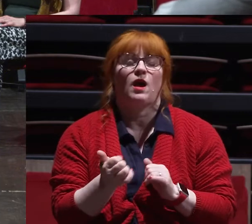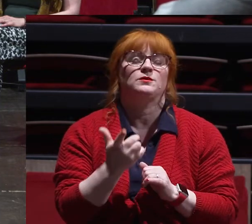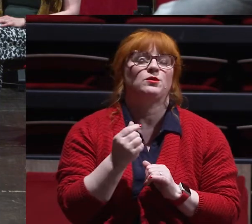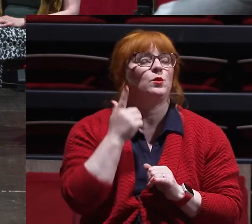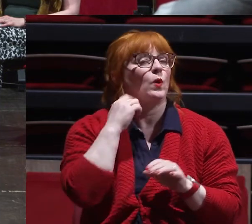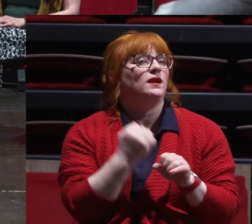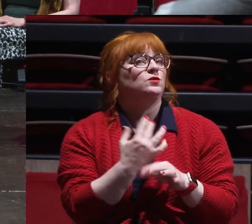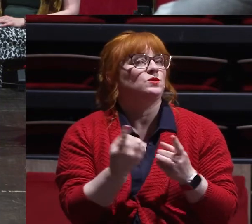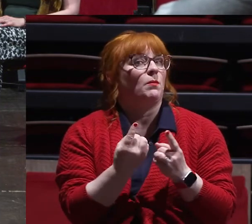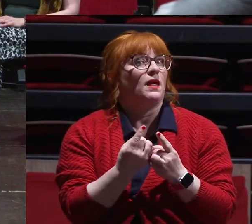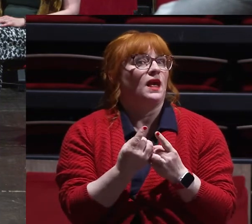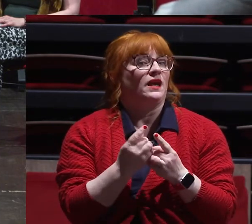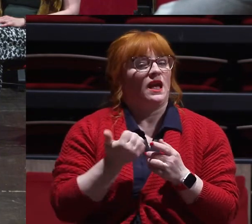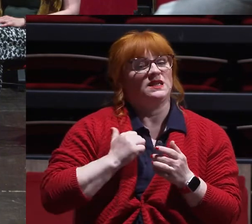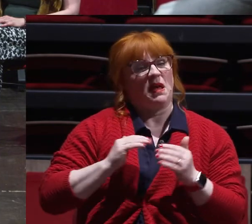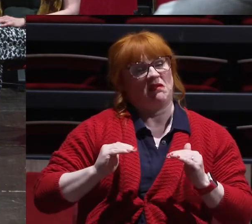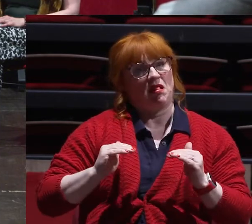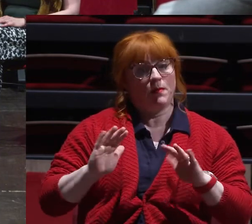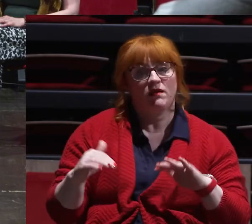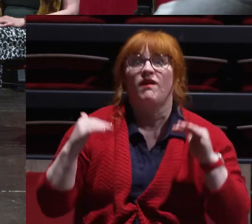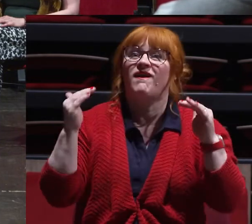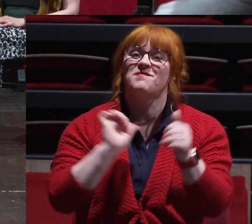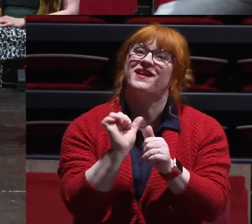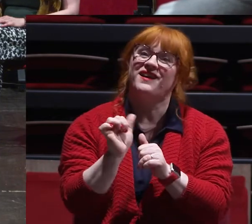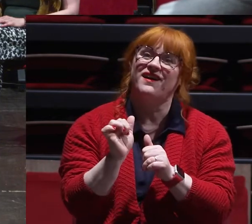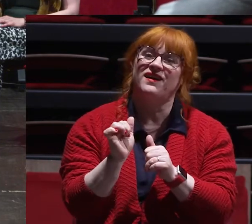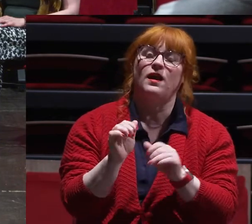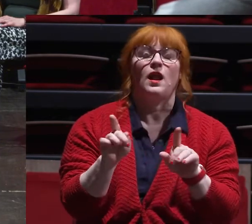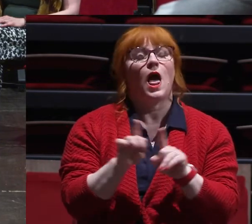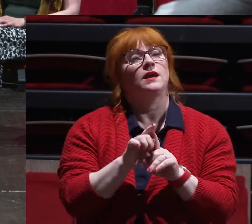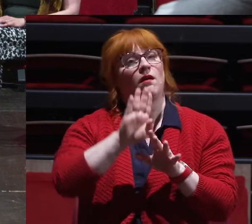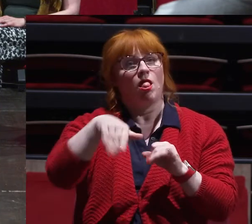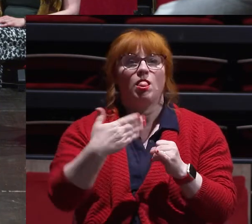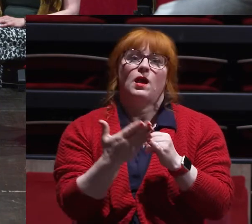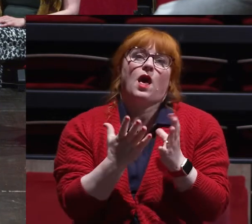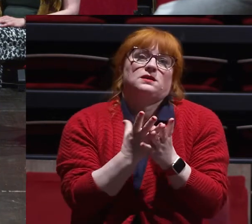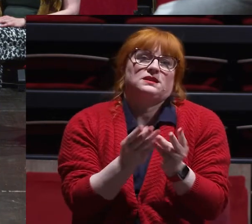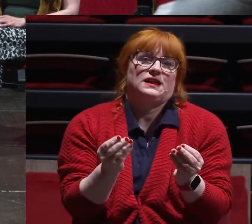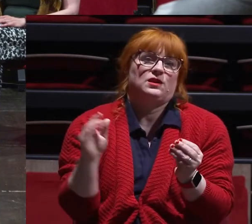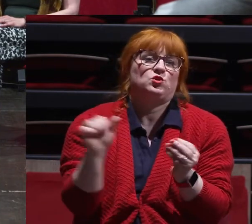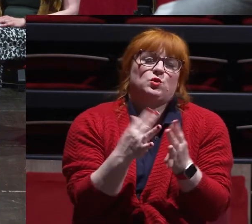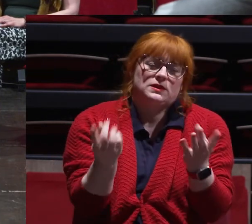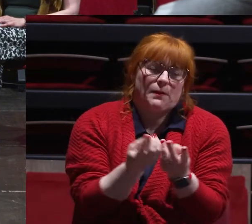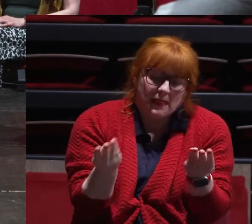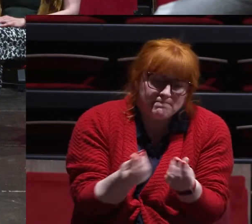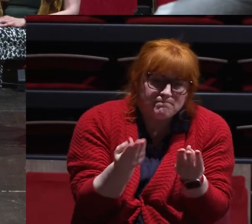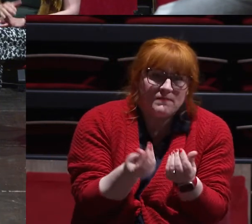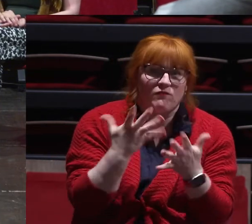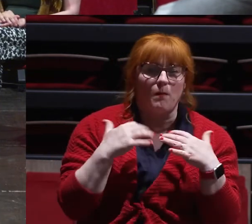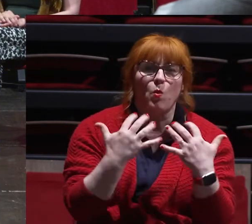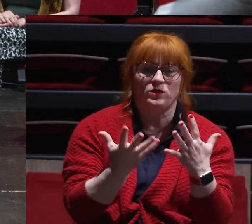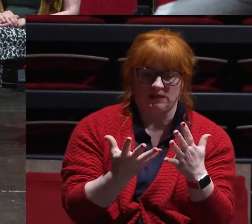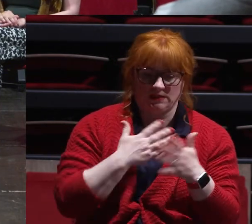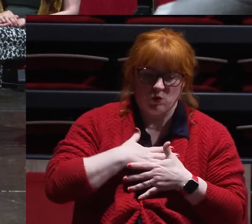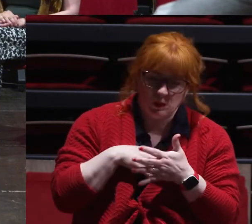sometimes also you might do something better than you expect. So the final scene of scenes is meant to elicit an